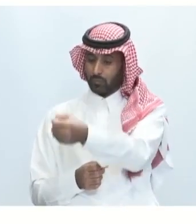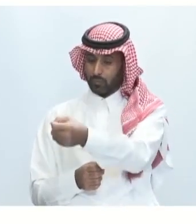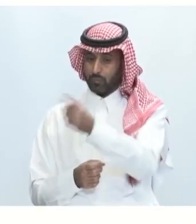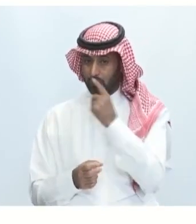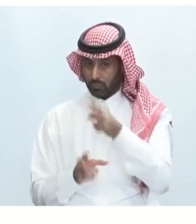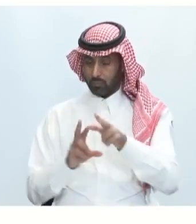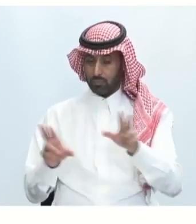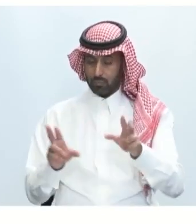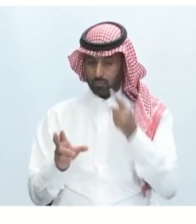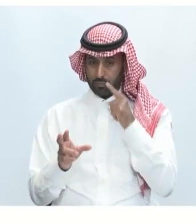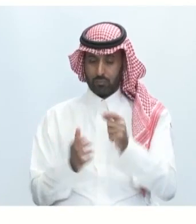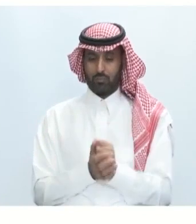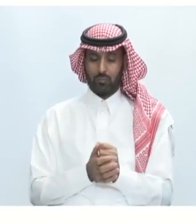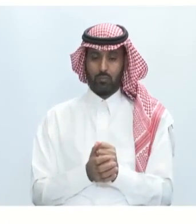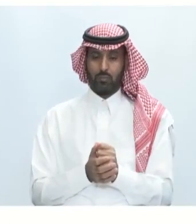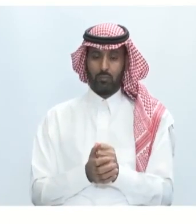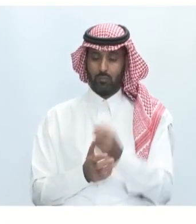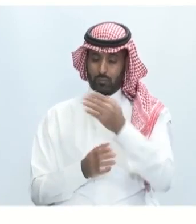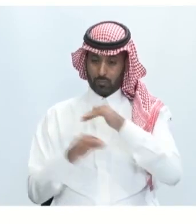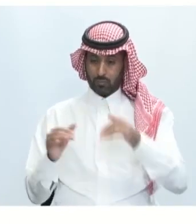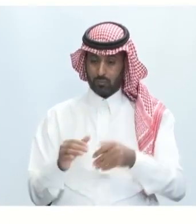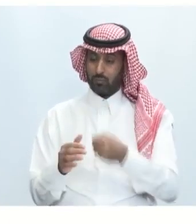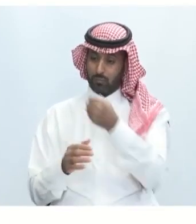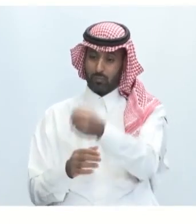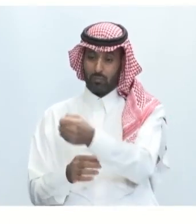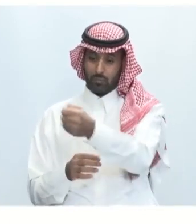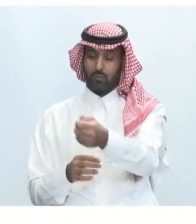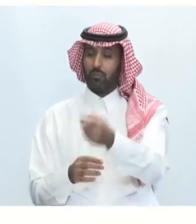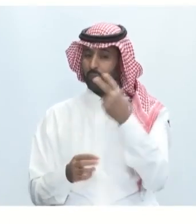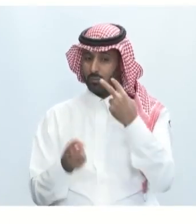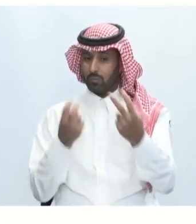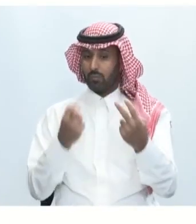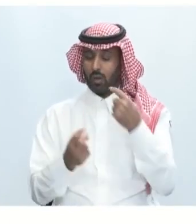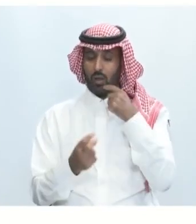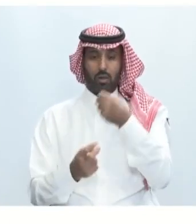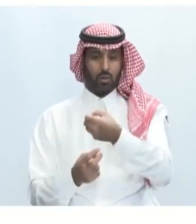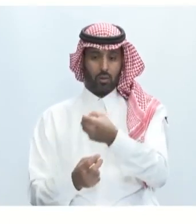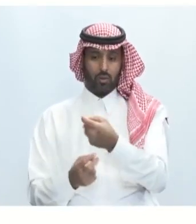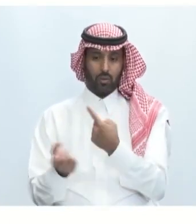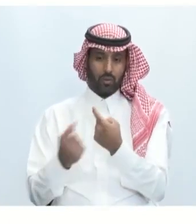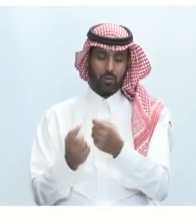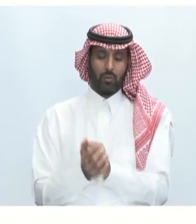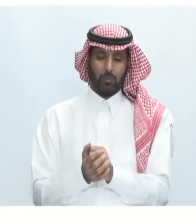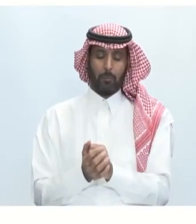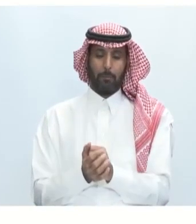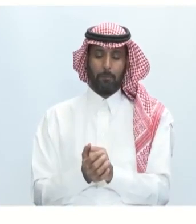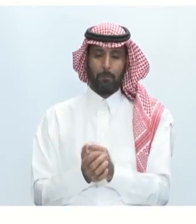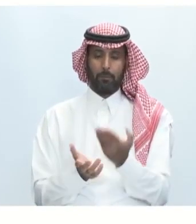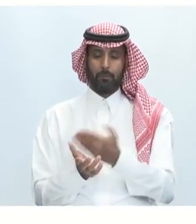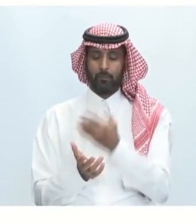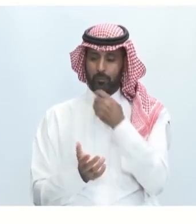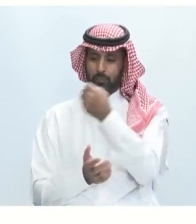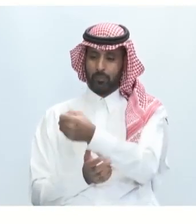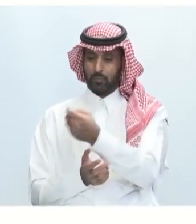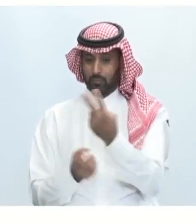know, yes, that's correct. The host passed an audience member the microphone. Or you can say the host passed the